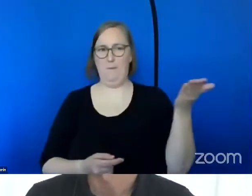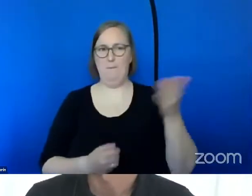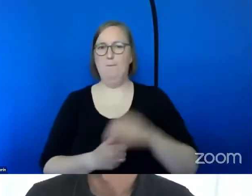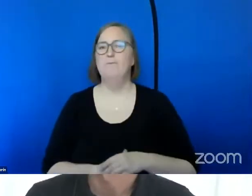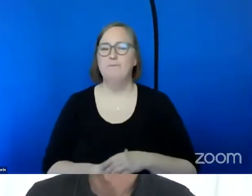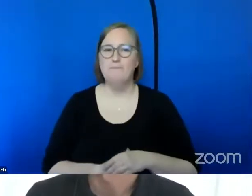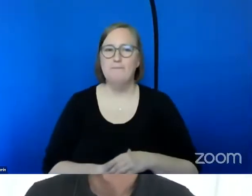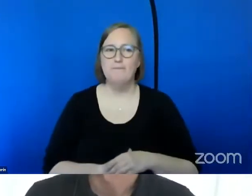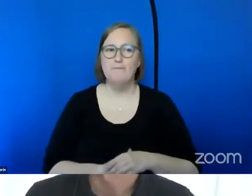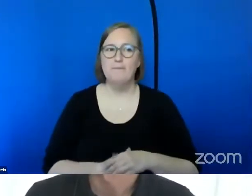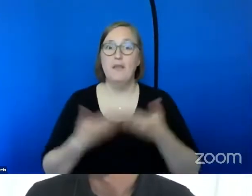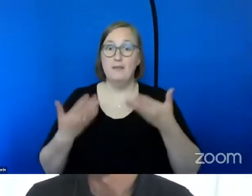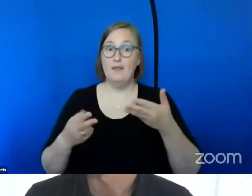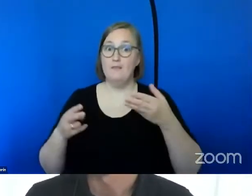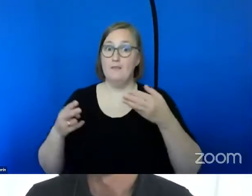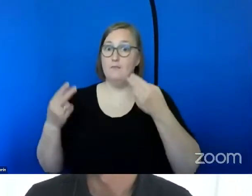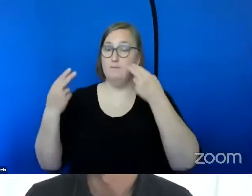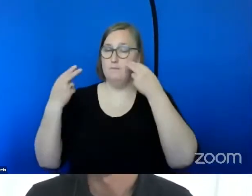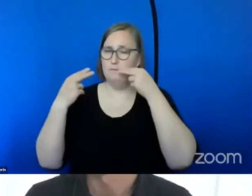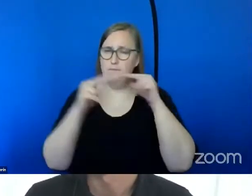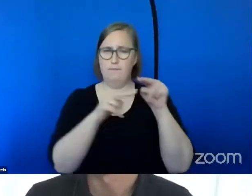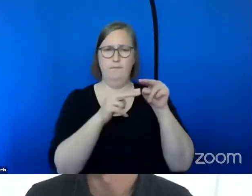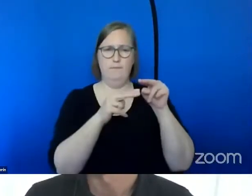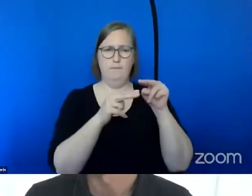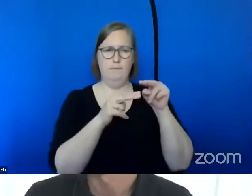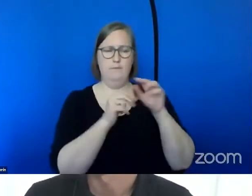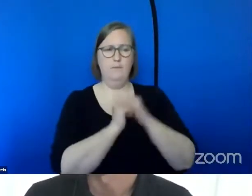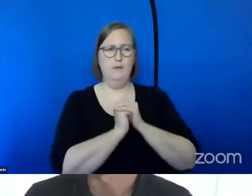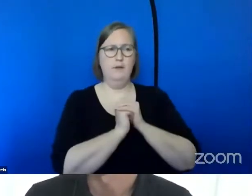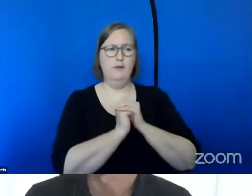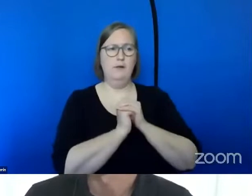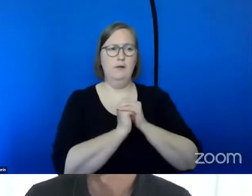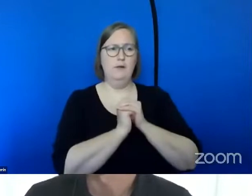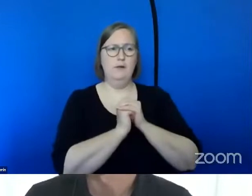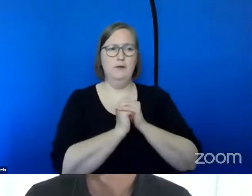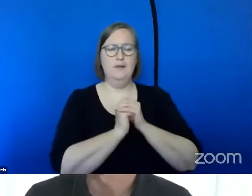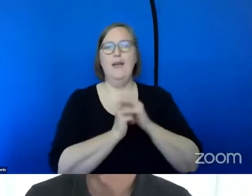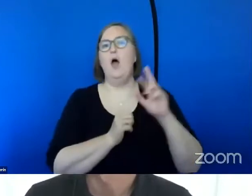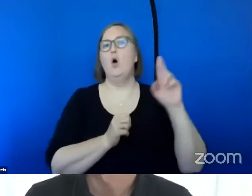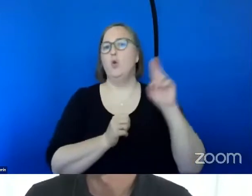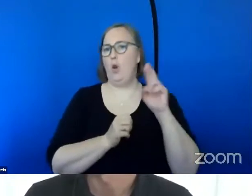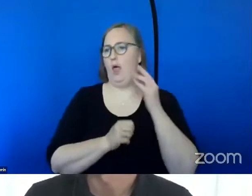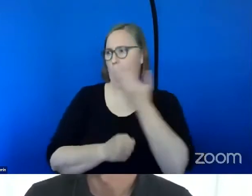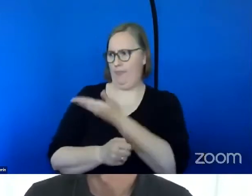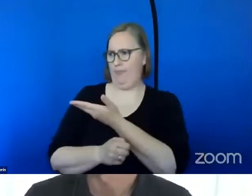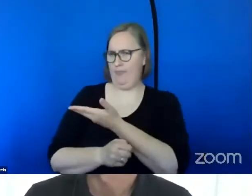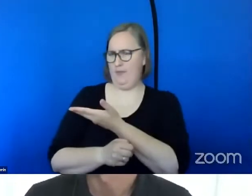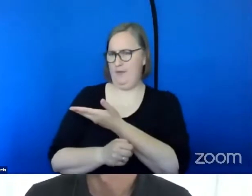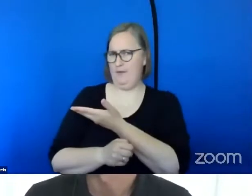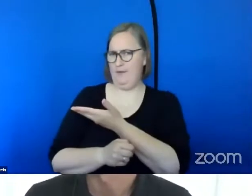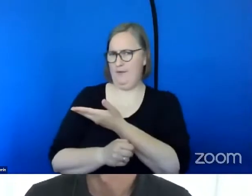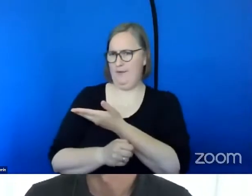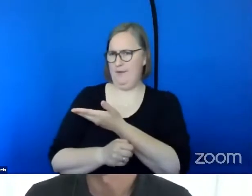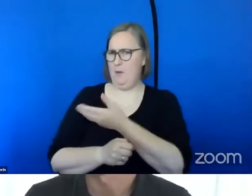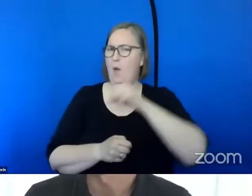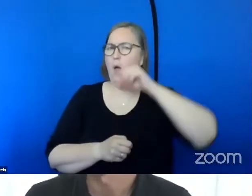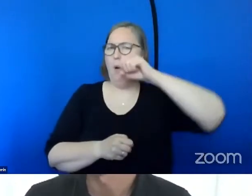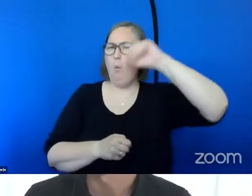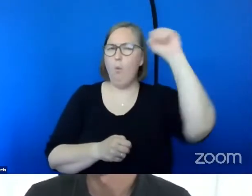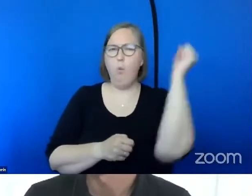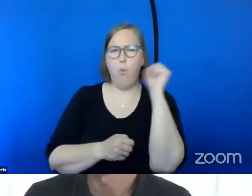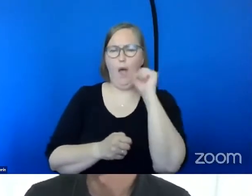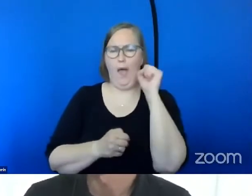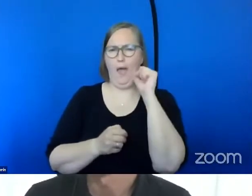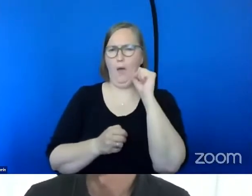very different tactics, some very different game plans, but everybody's learning. And of course, those who are planning to